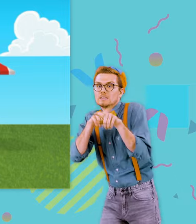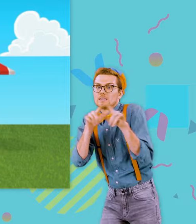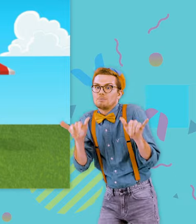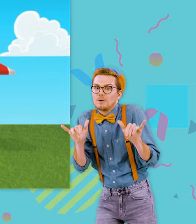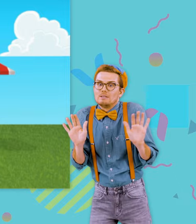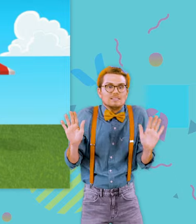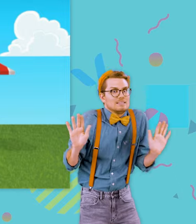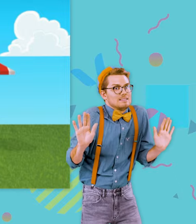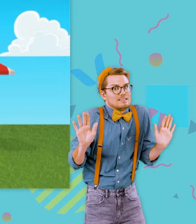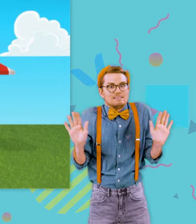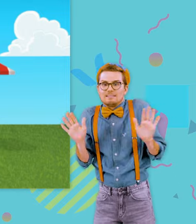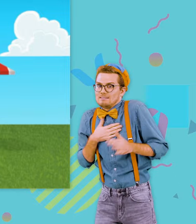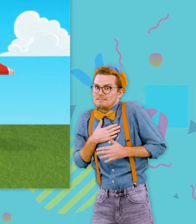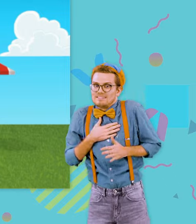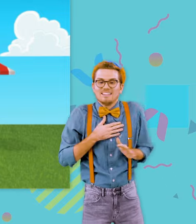This is so...